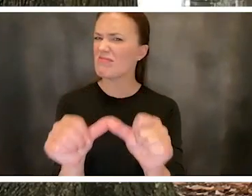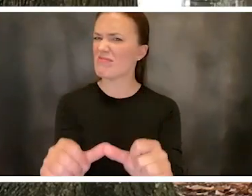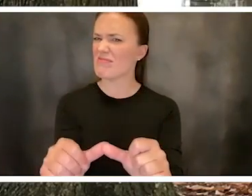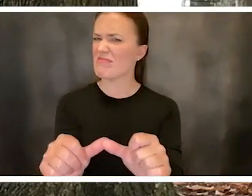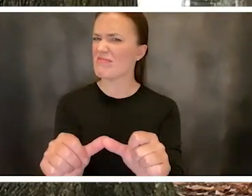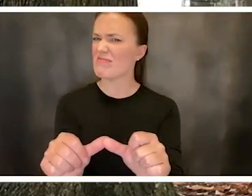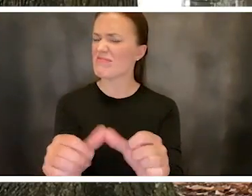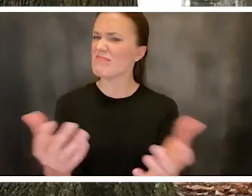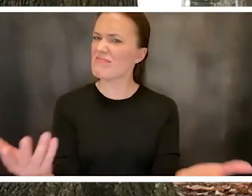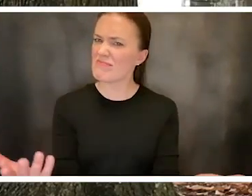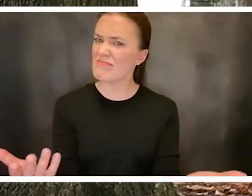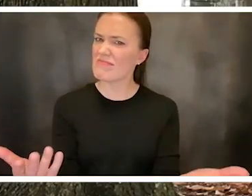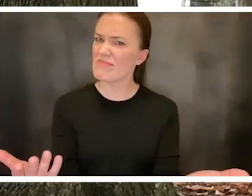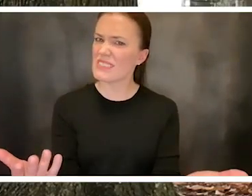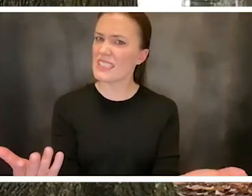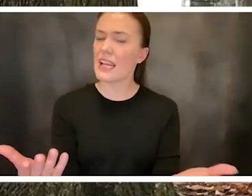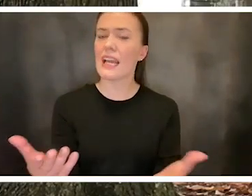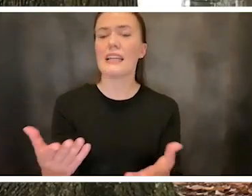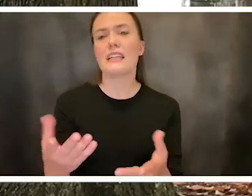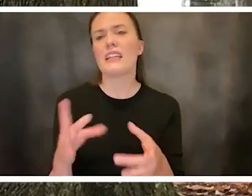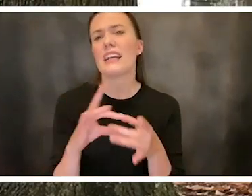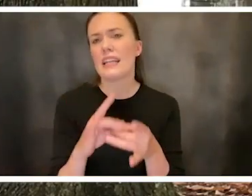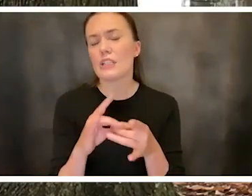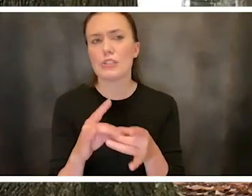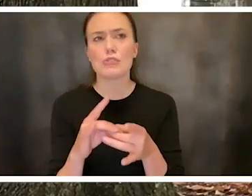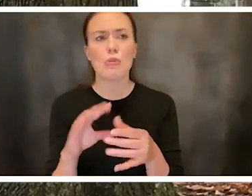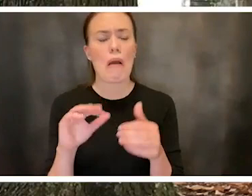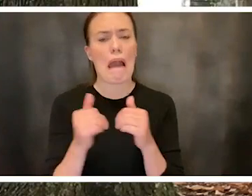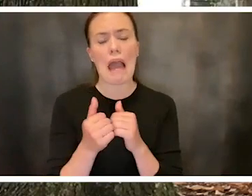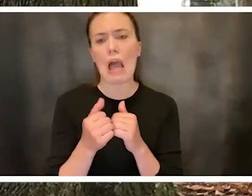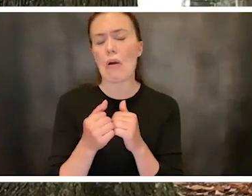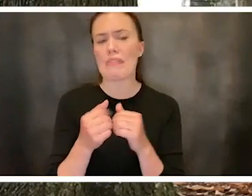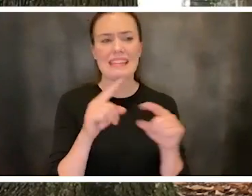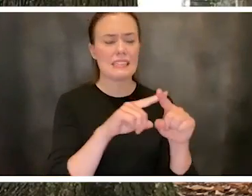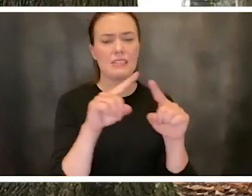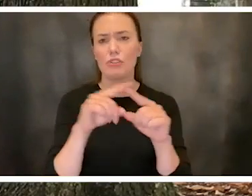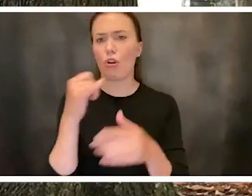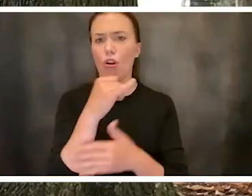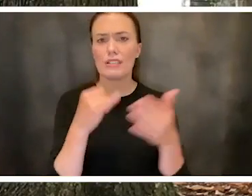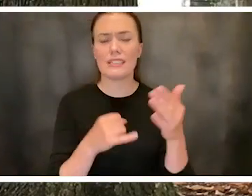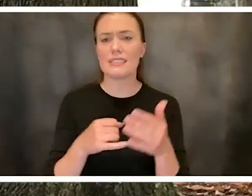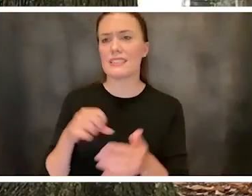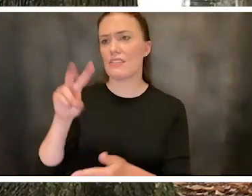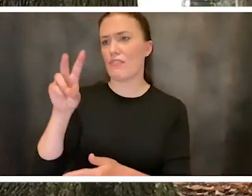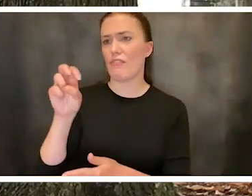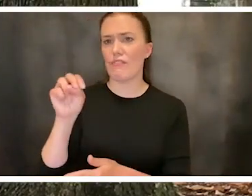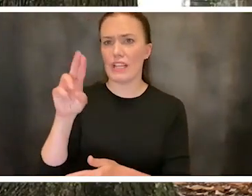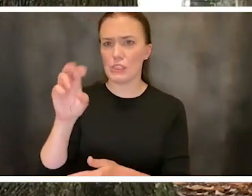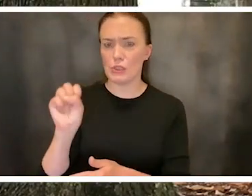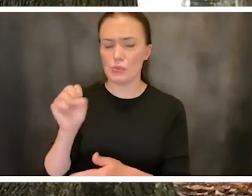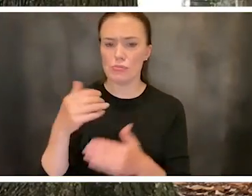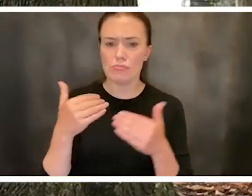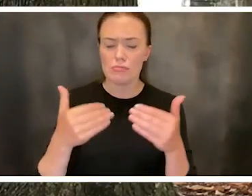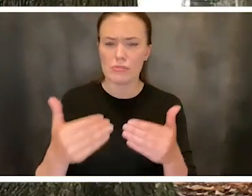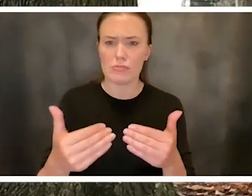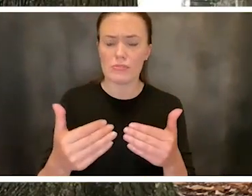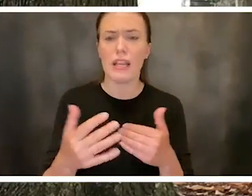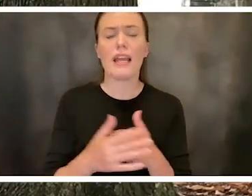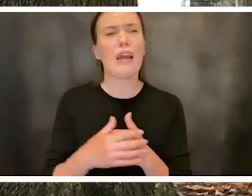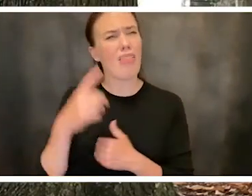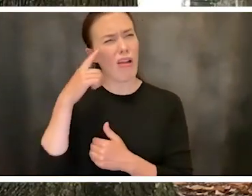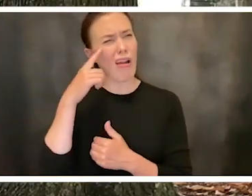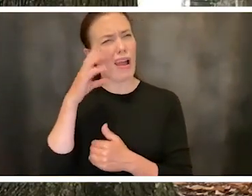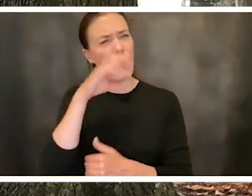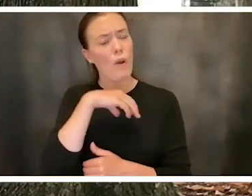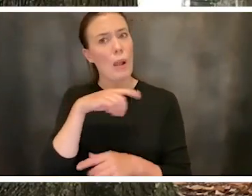the artistic venue growth has gone. And that's always something that kind of perplexed me a little bit until I started to pay rent. And now it's becoming